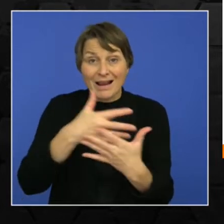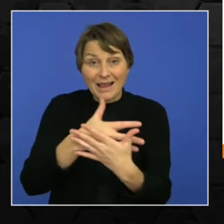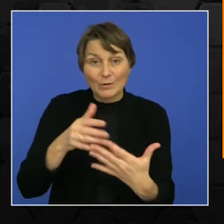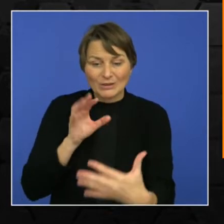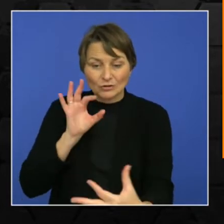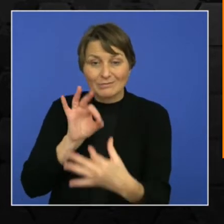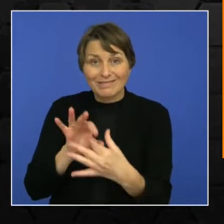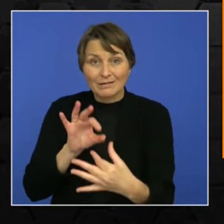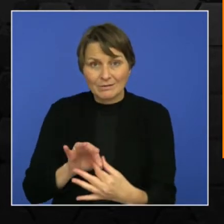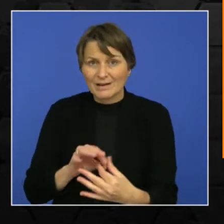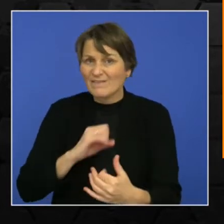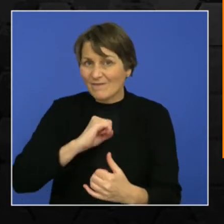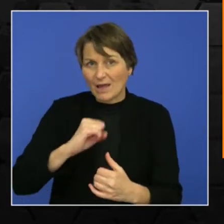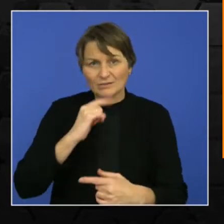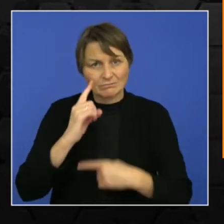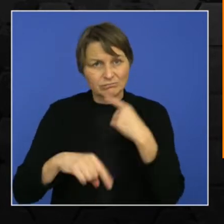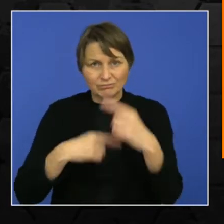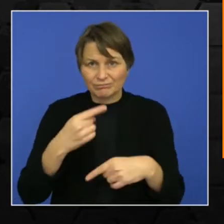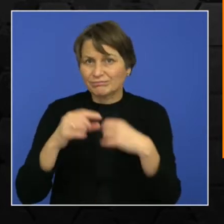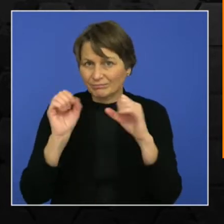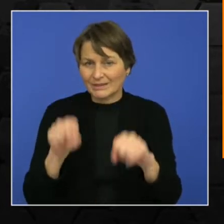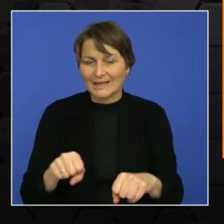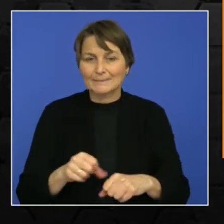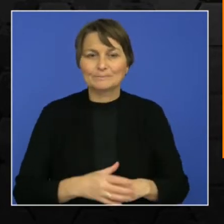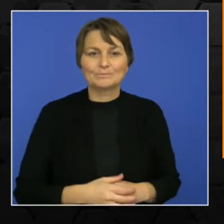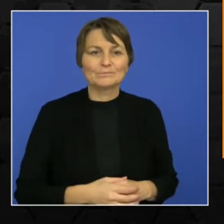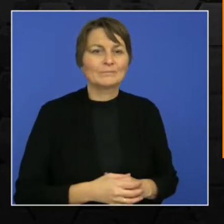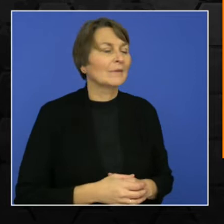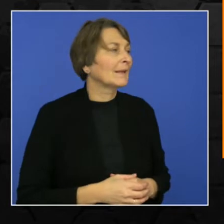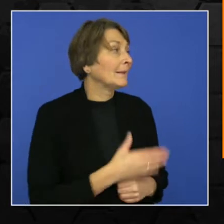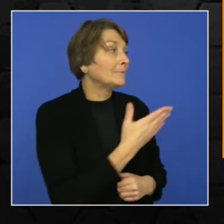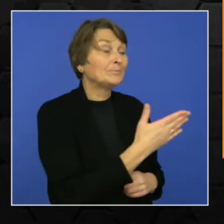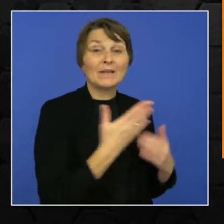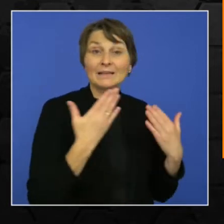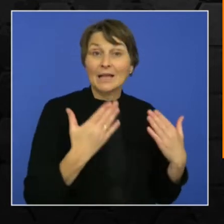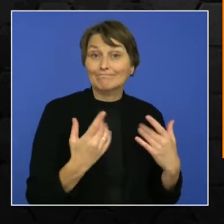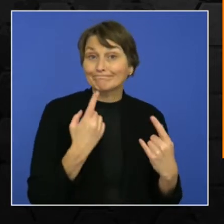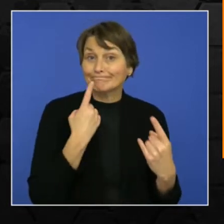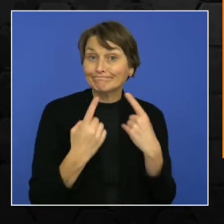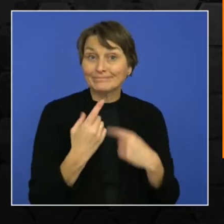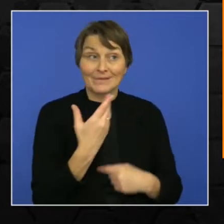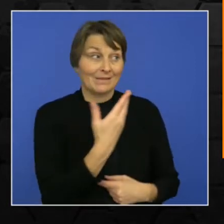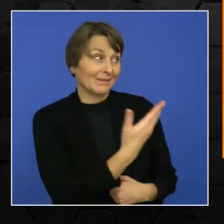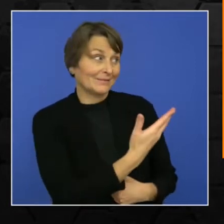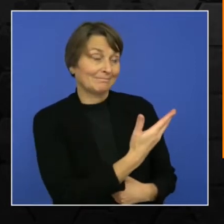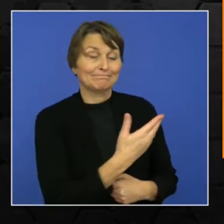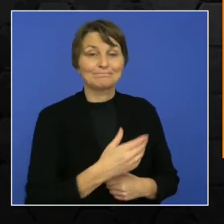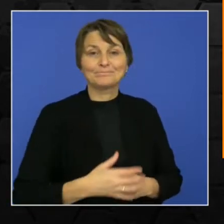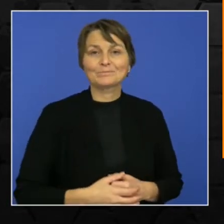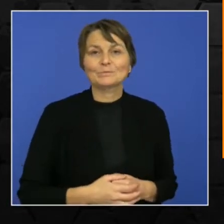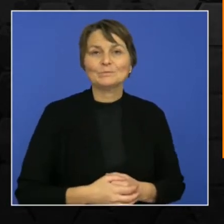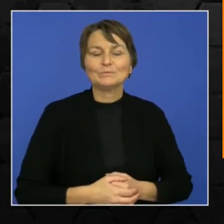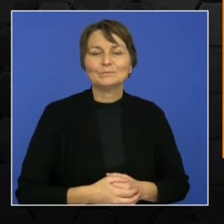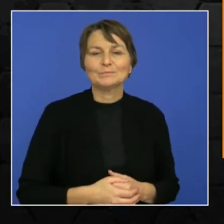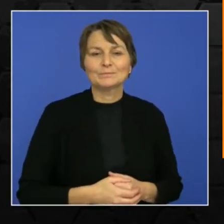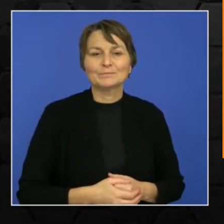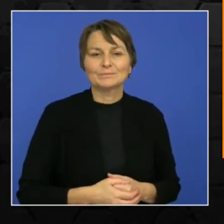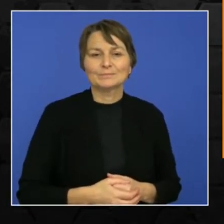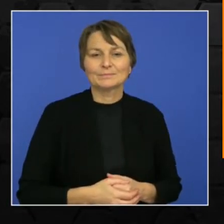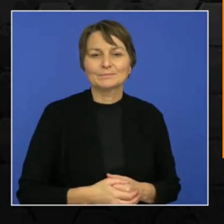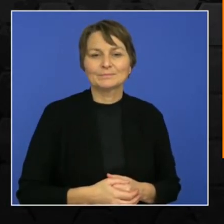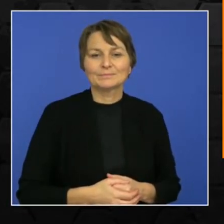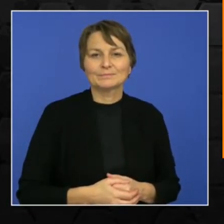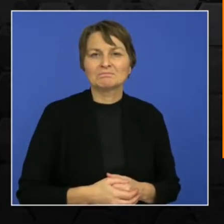also. Cool. Now the main topic that we want to create, that is linear regression model. So talking about, even though if you are from